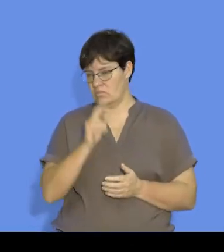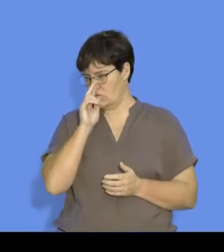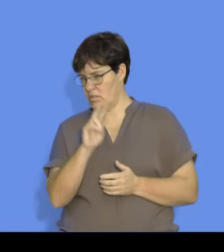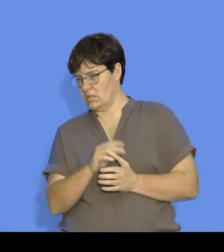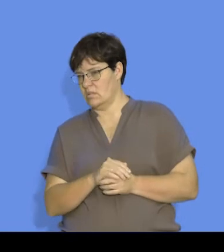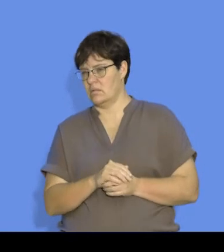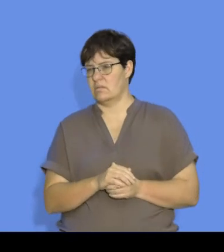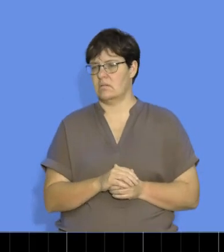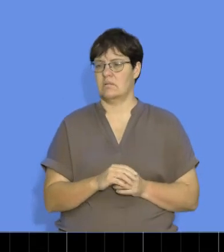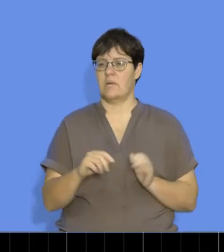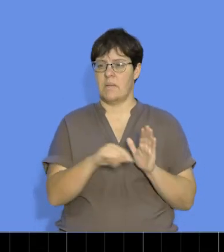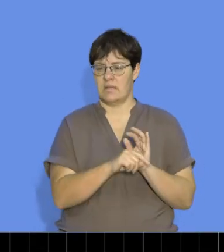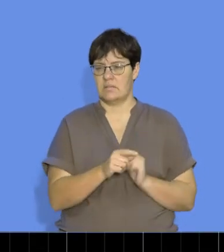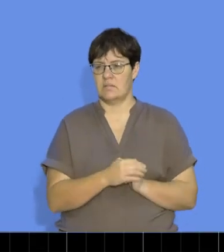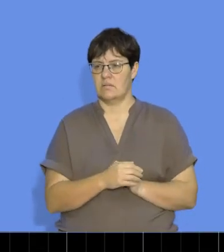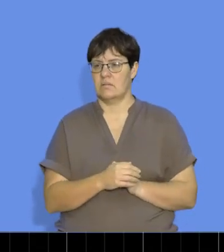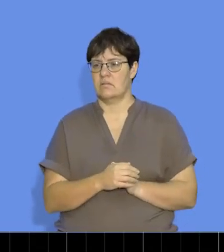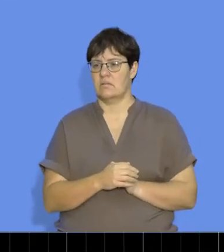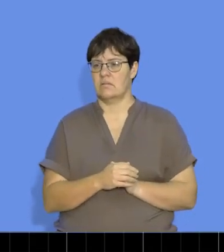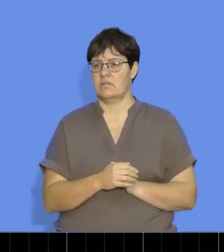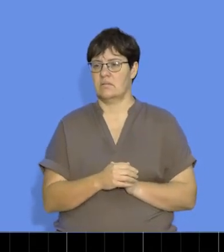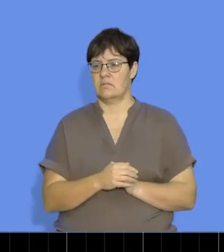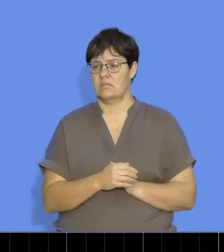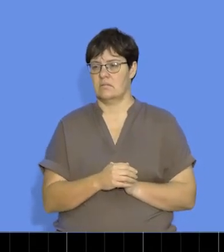check. It was a minus, so it means it's to